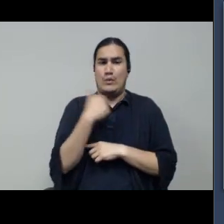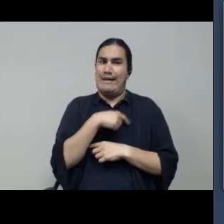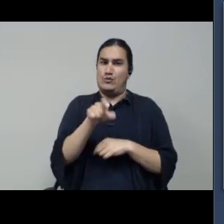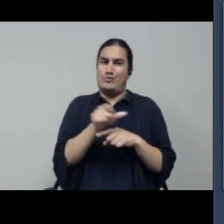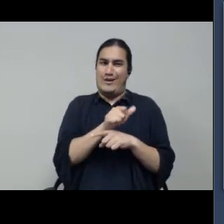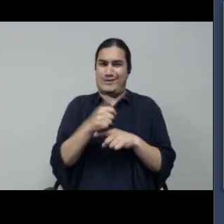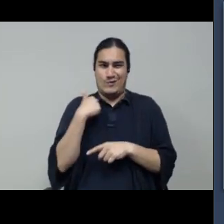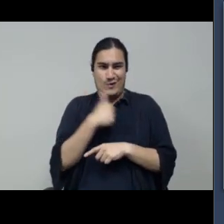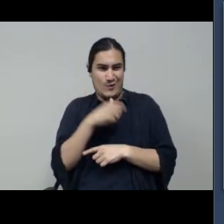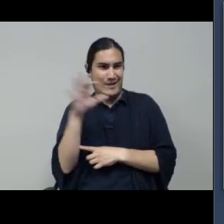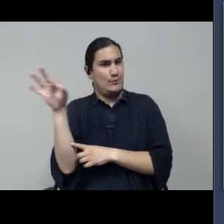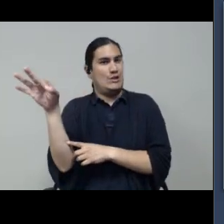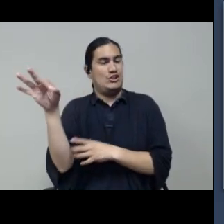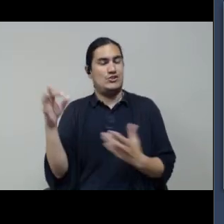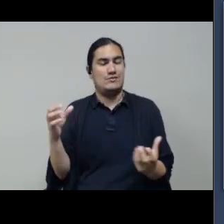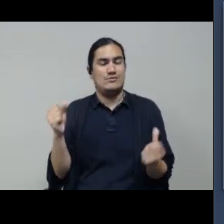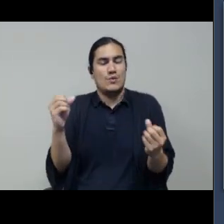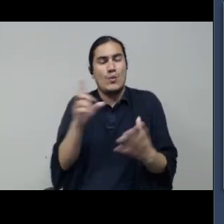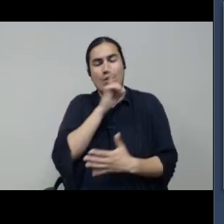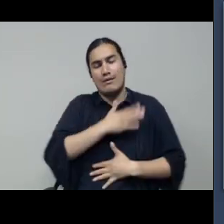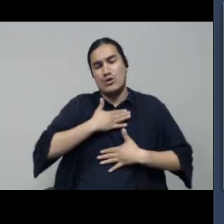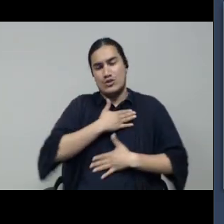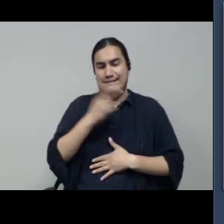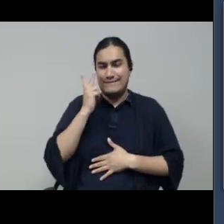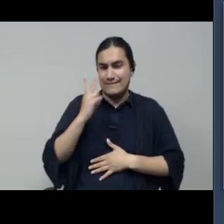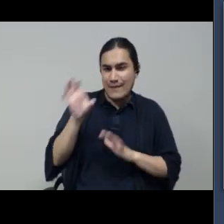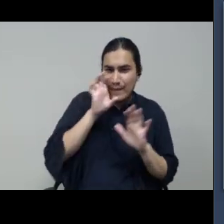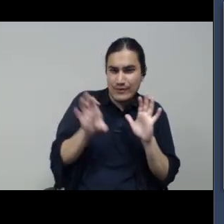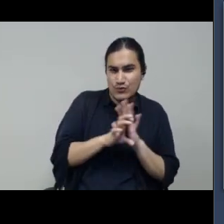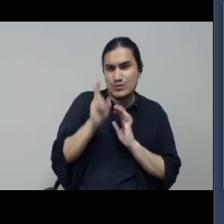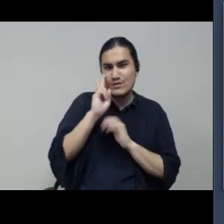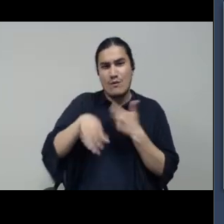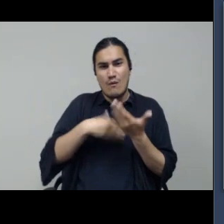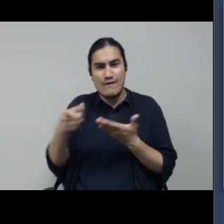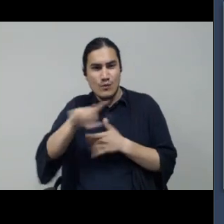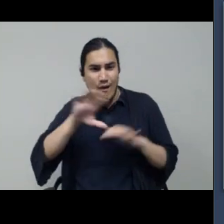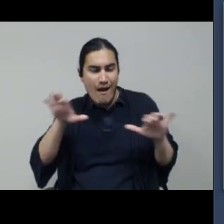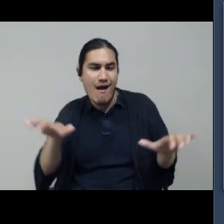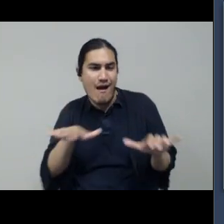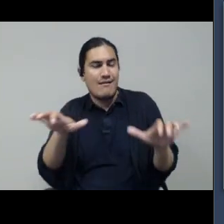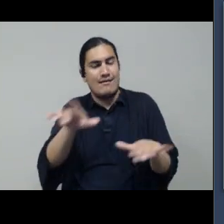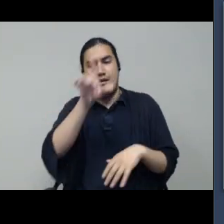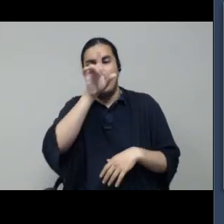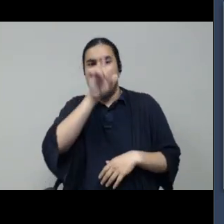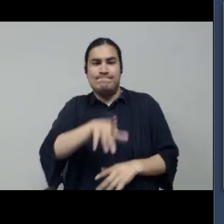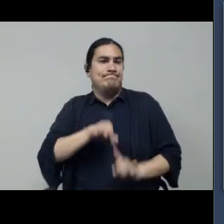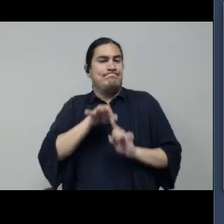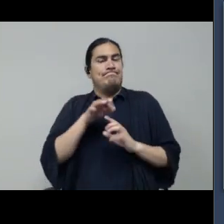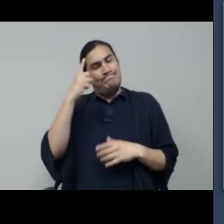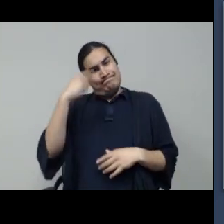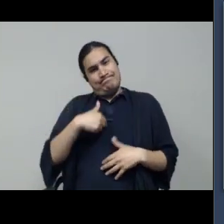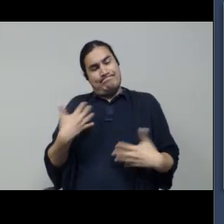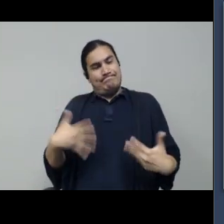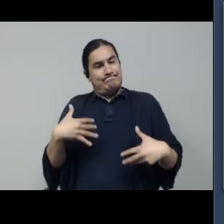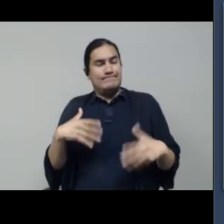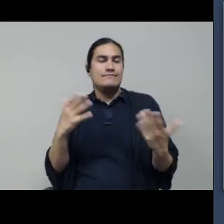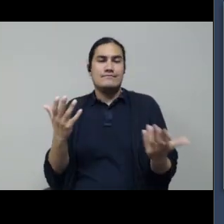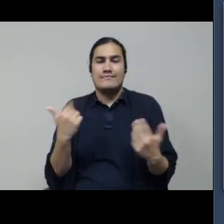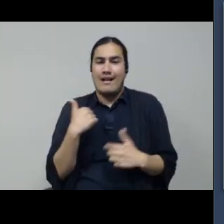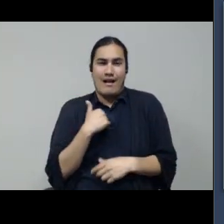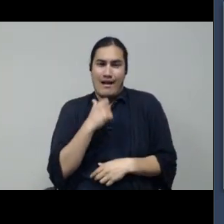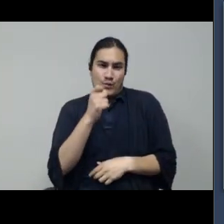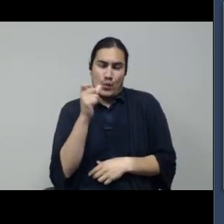I really appreciate, and seeing the pictures and seeing you all being active is really special. I don't take